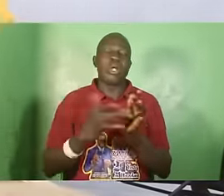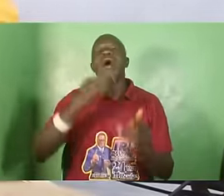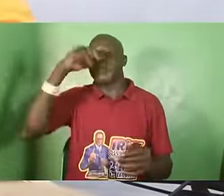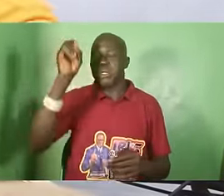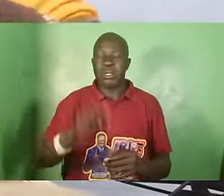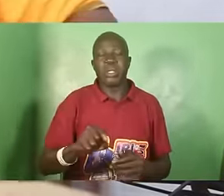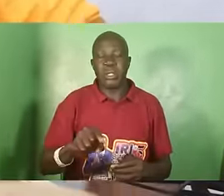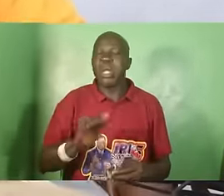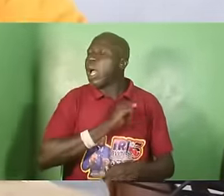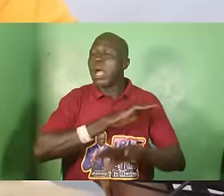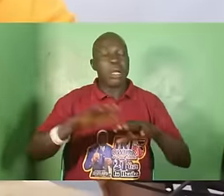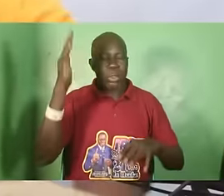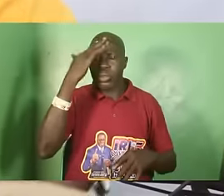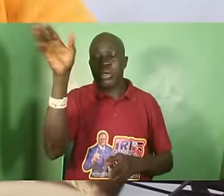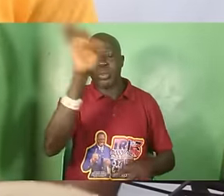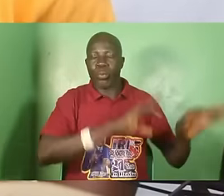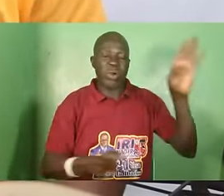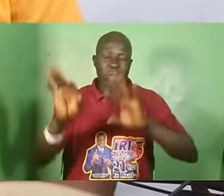glorious